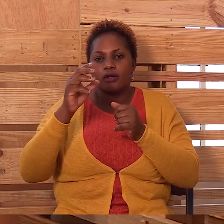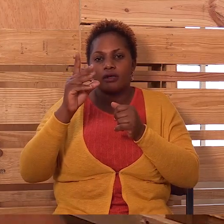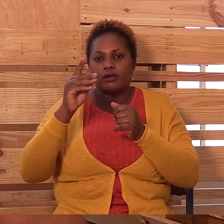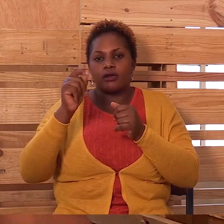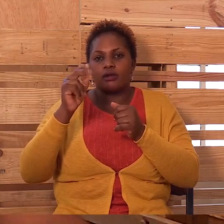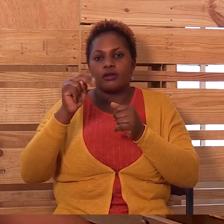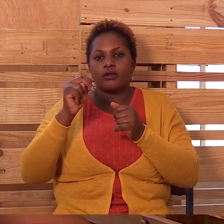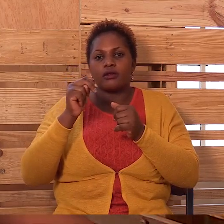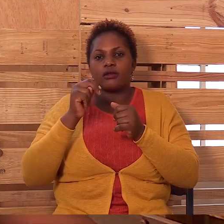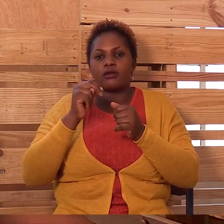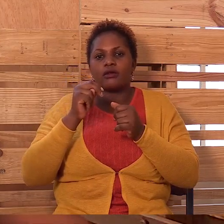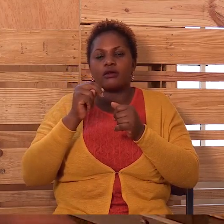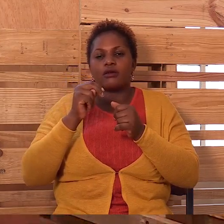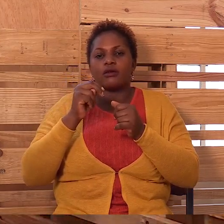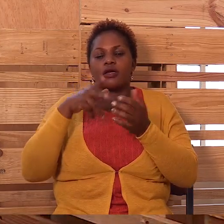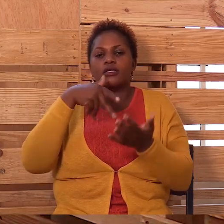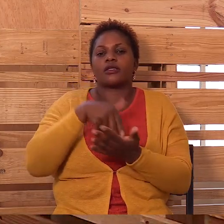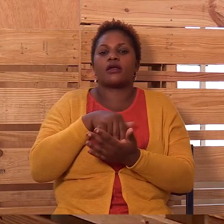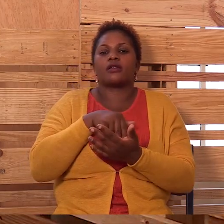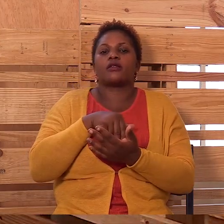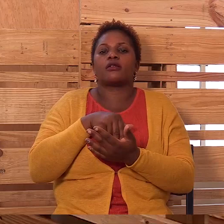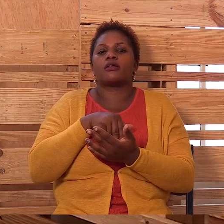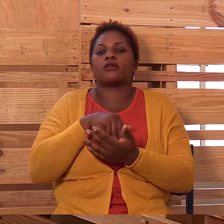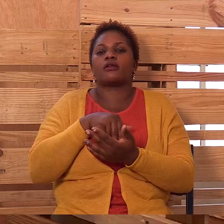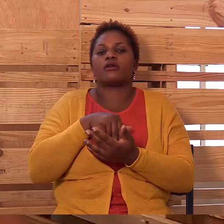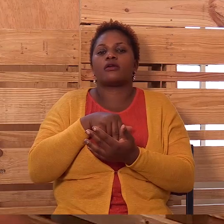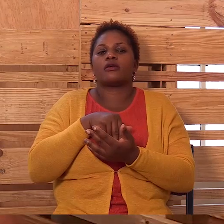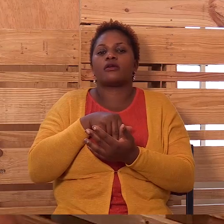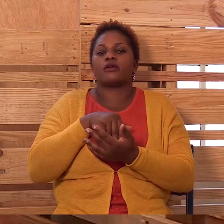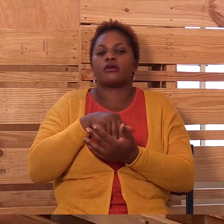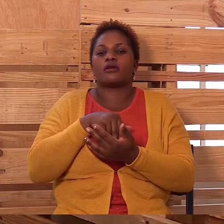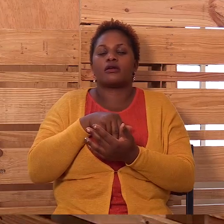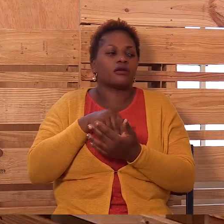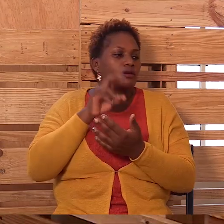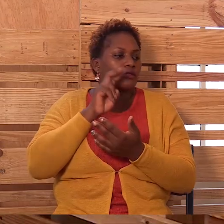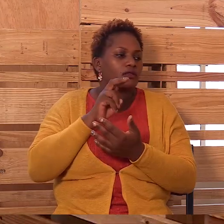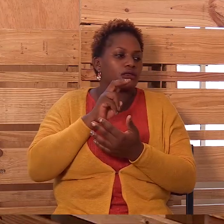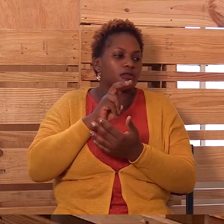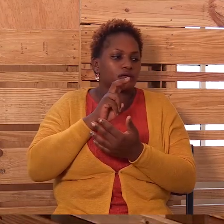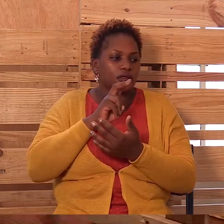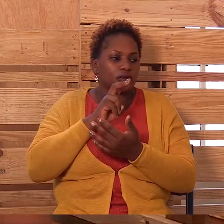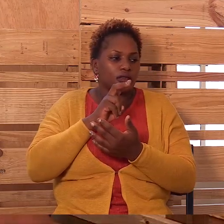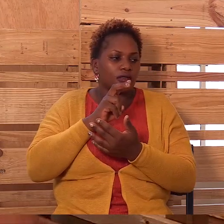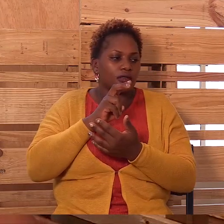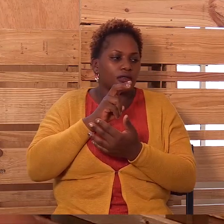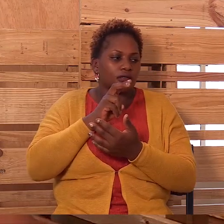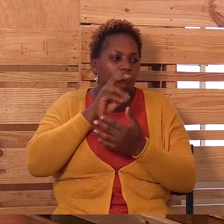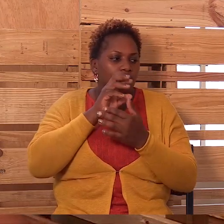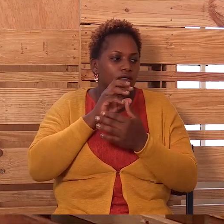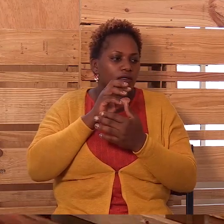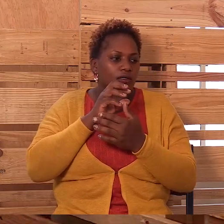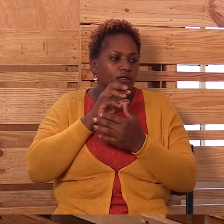you go there, I want you to just stand there. See them standing there. Can you see my little tents?